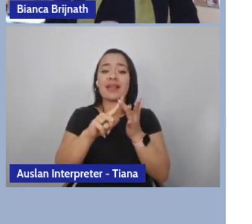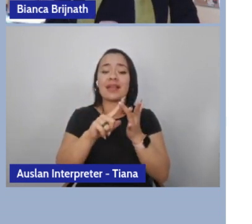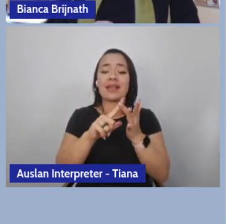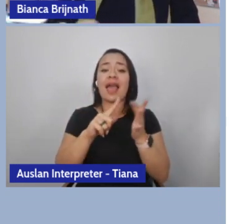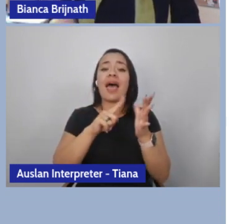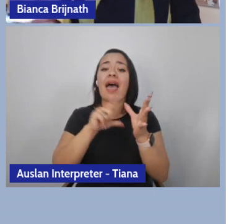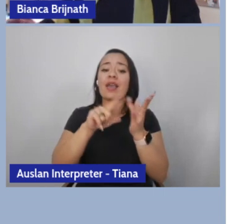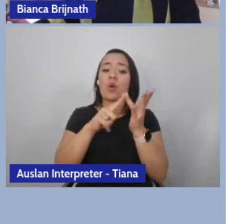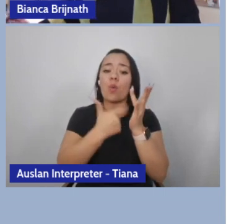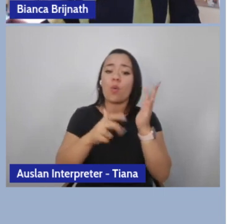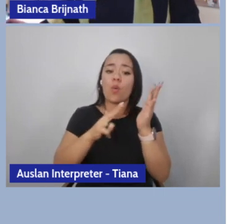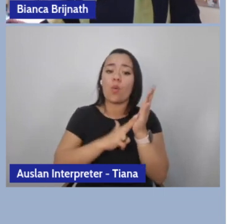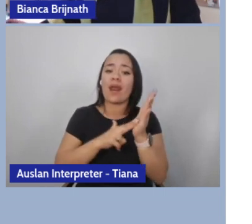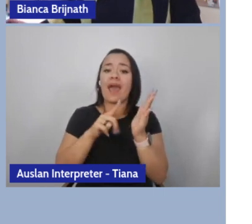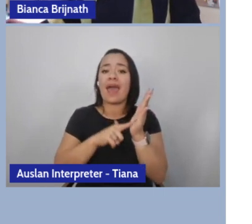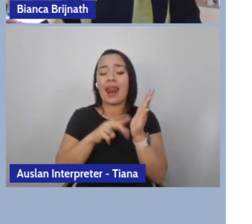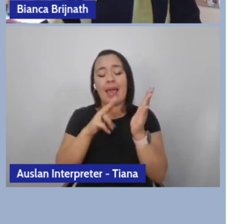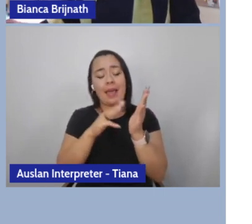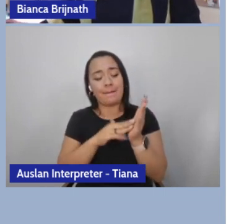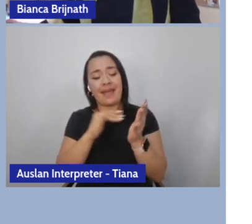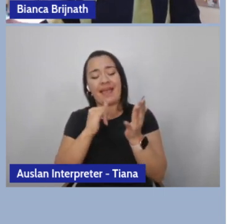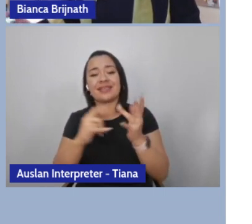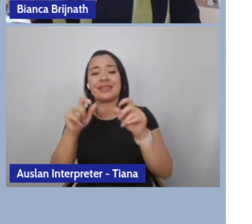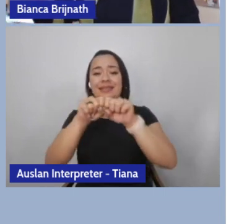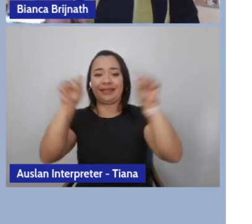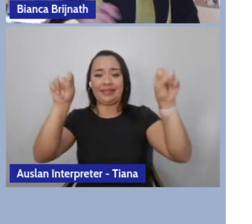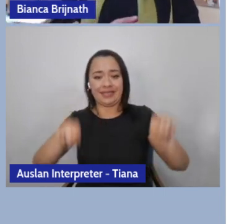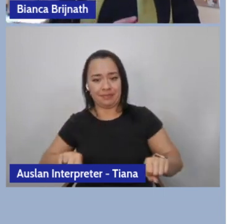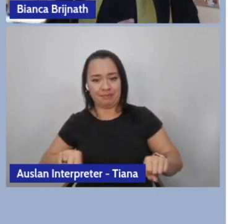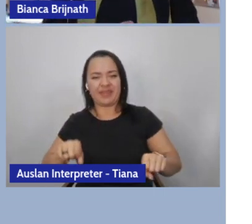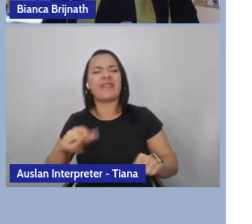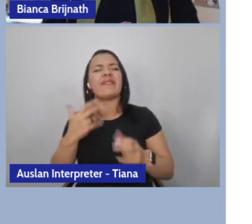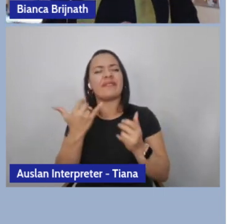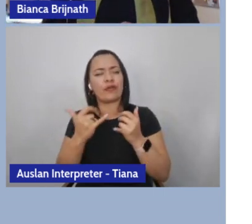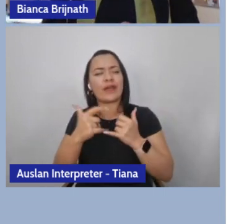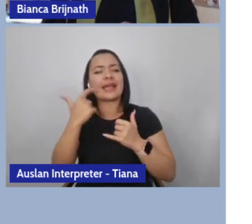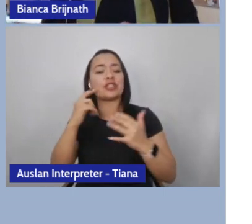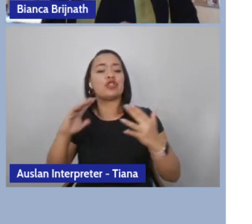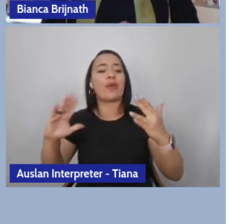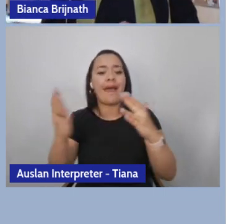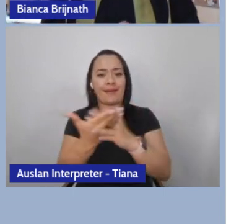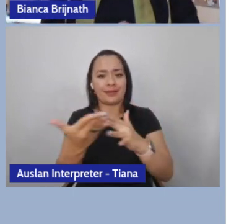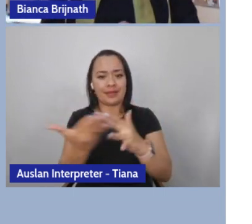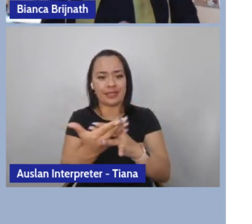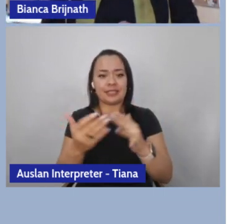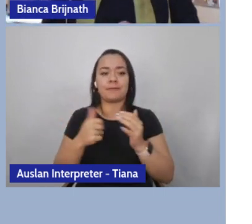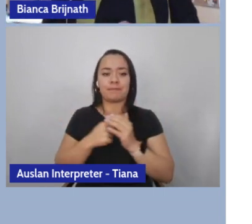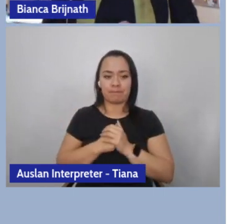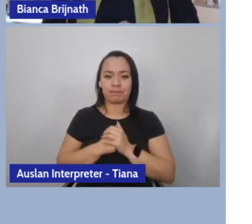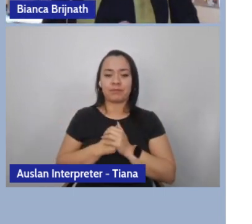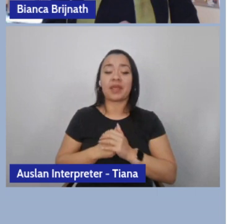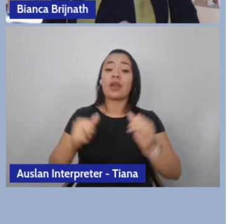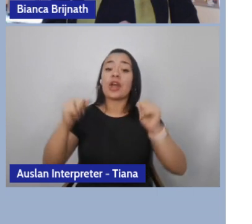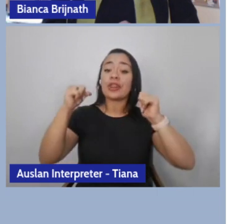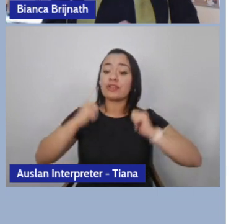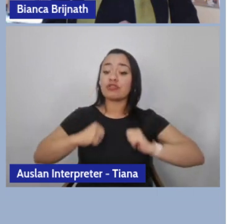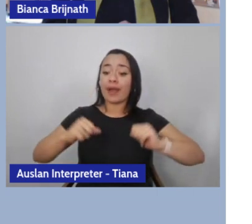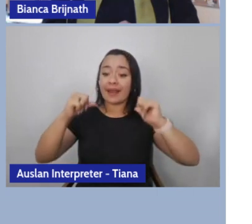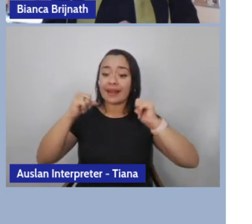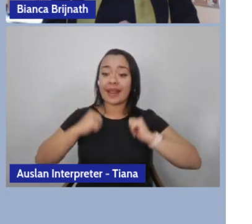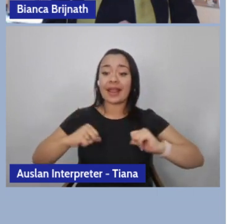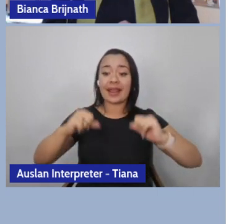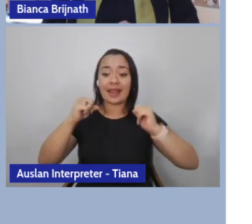simple, easy to access system, not complicated to use. And the training in and of itself was very